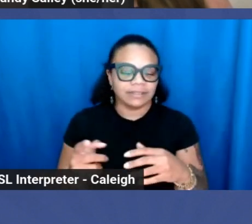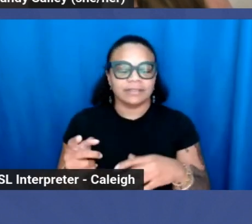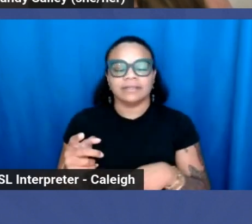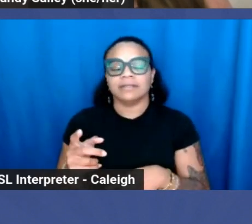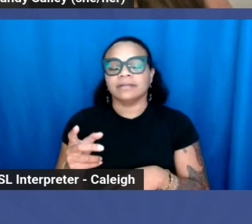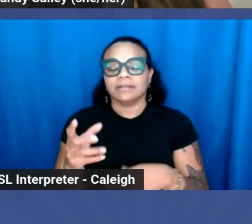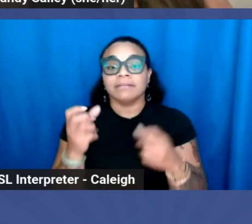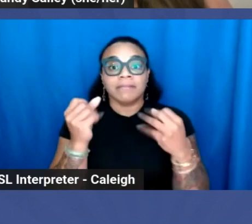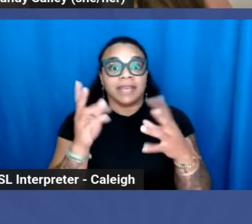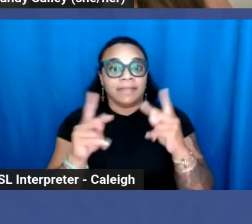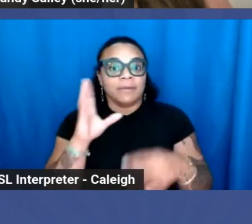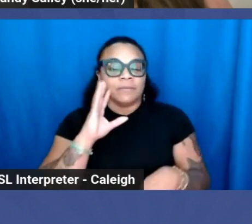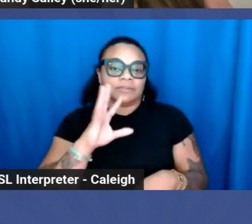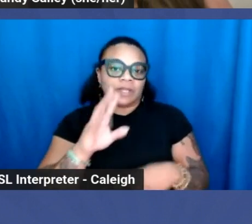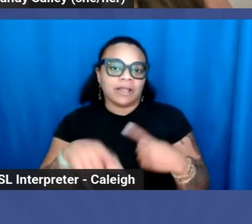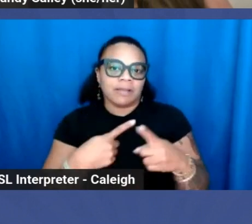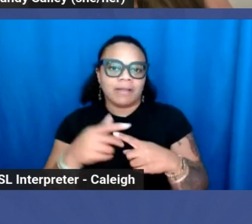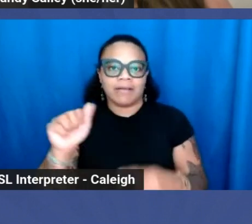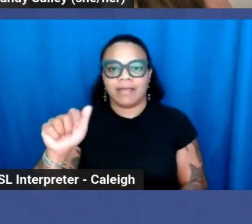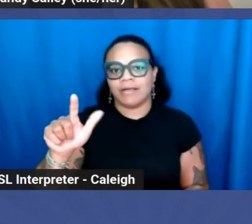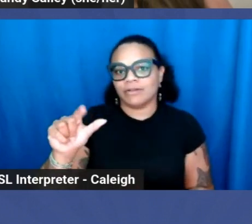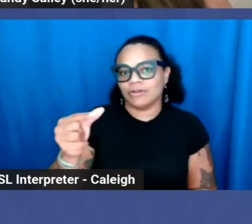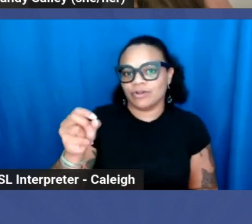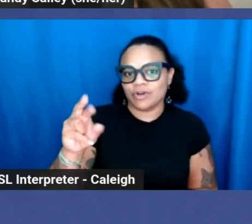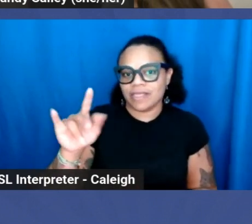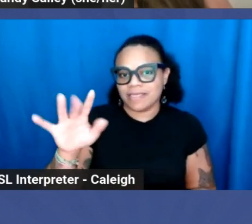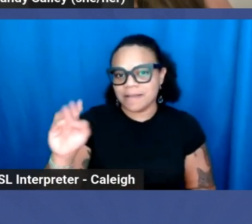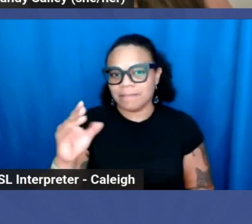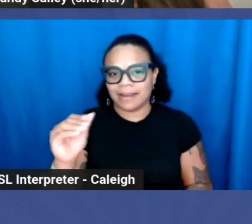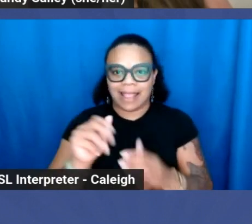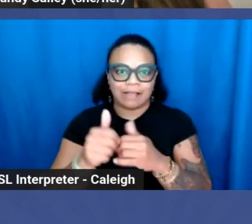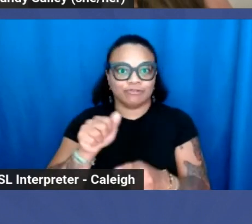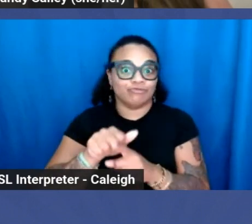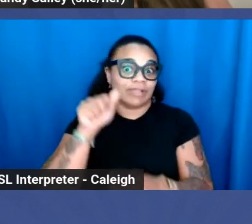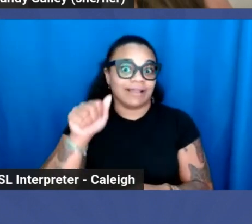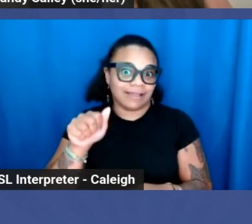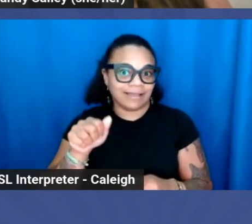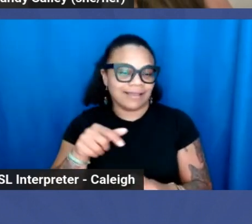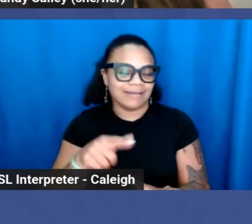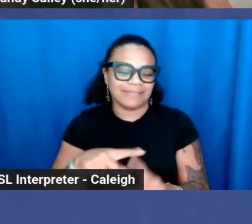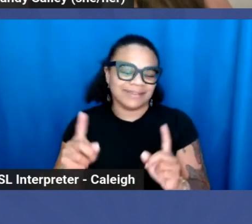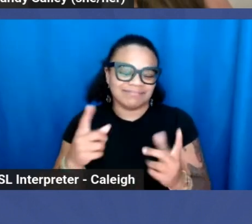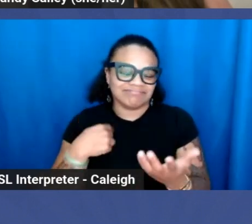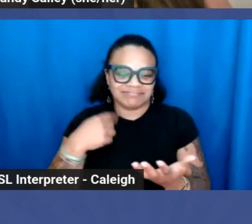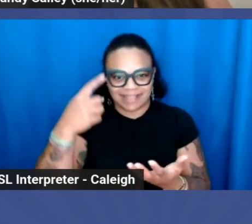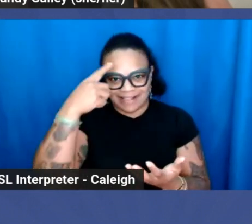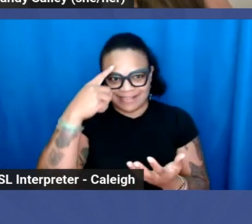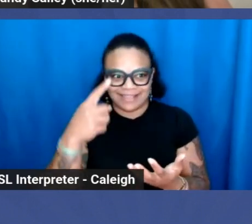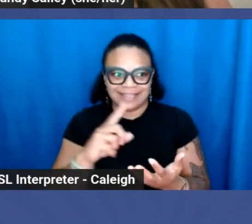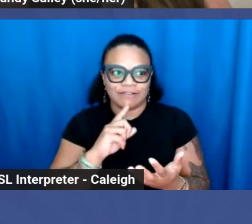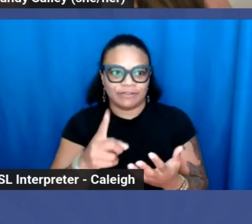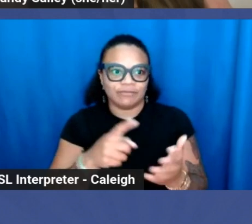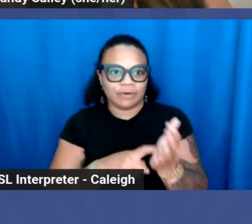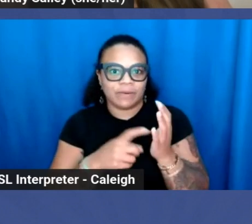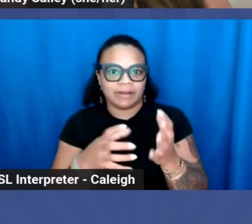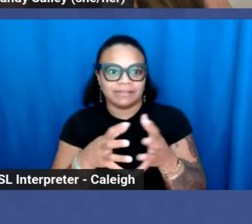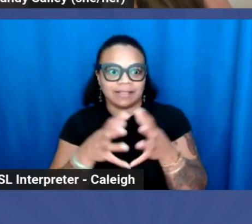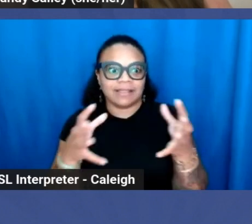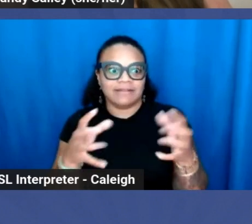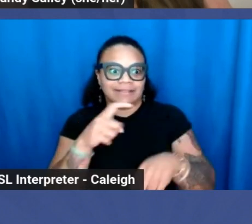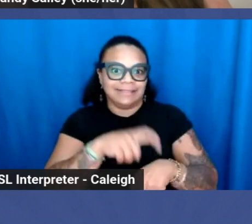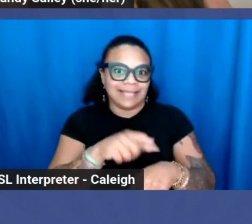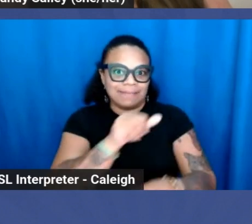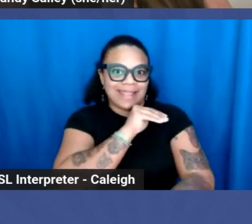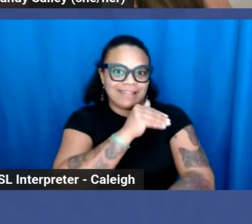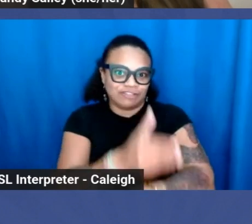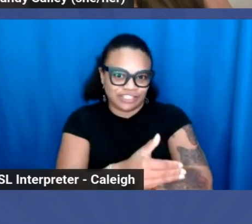lot of folks who will talk to you about algorithms and ways to trick it and stuff like that. I think that it's a lot of like, putting extra time and energy into something